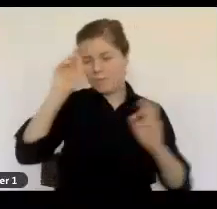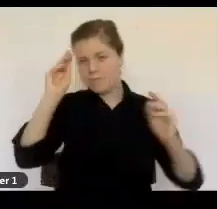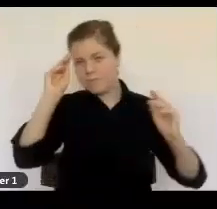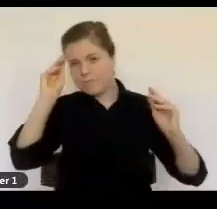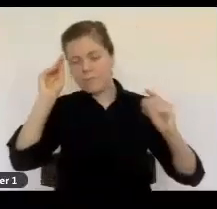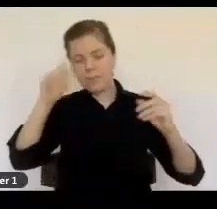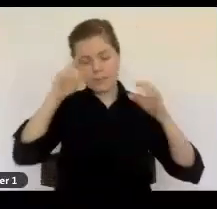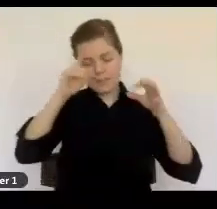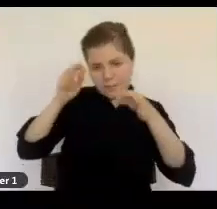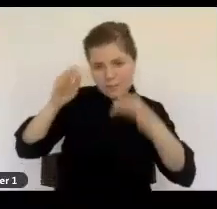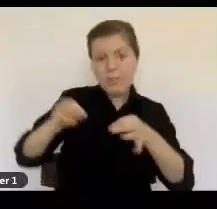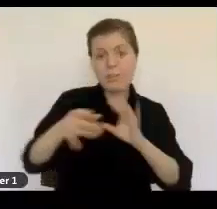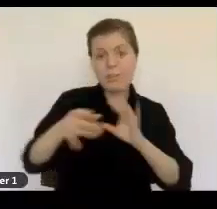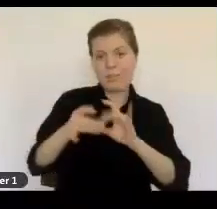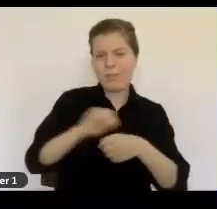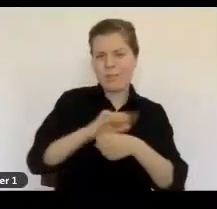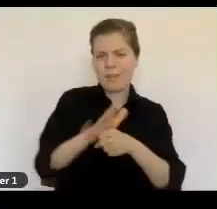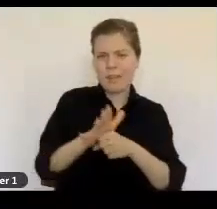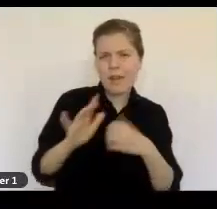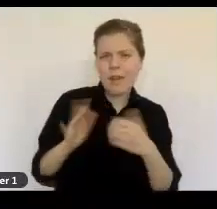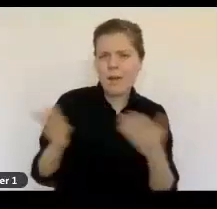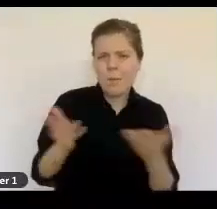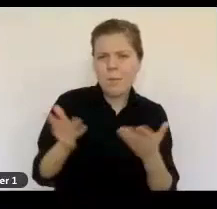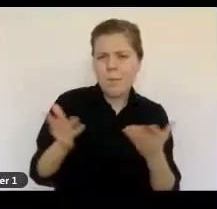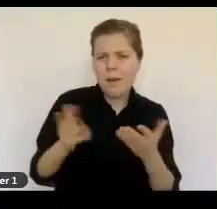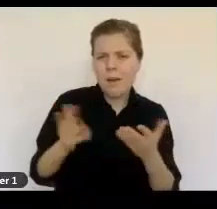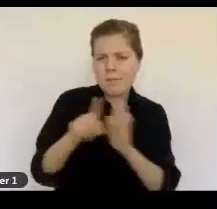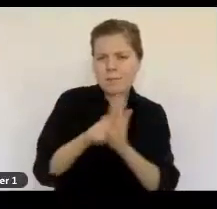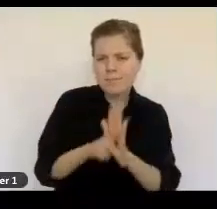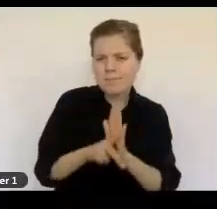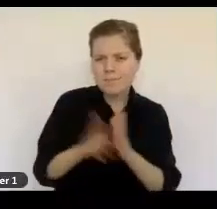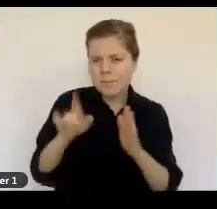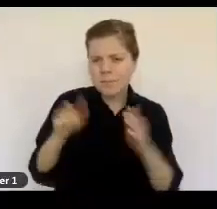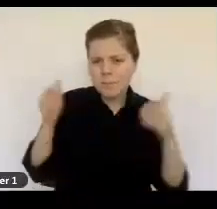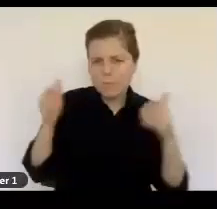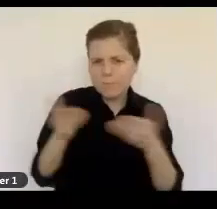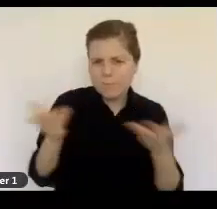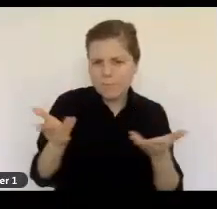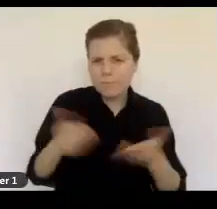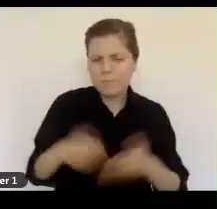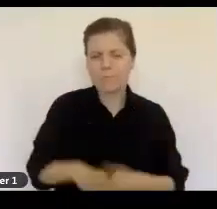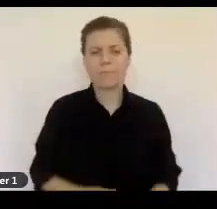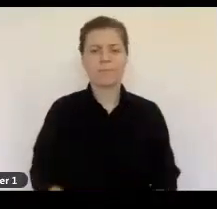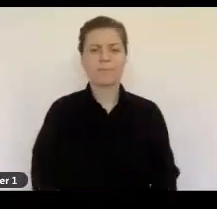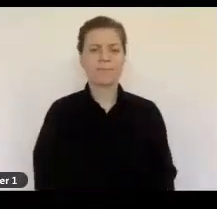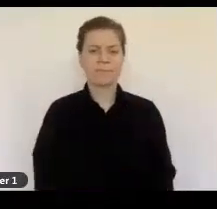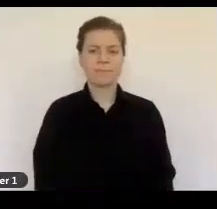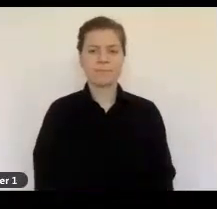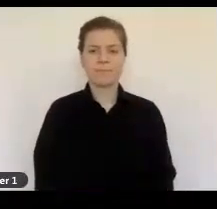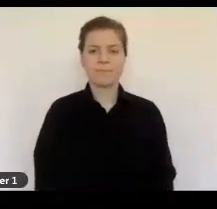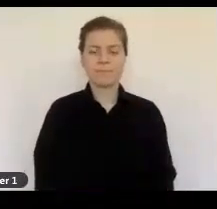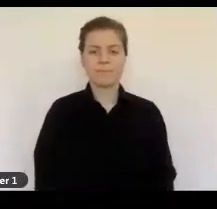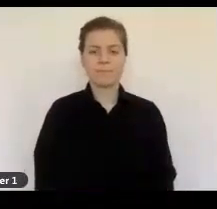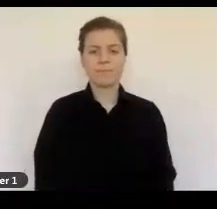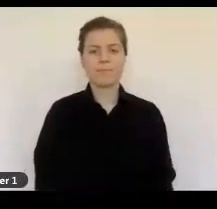some of the sort of ethical principles and approaches which can help guide our decision making now and beyond COVID-19. Thank